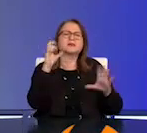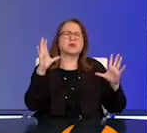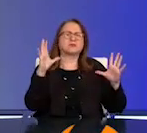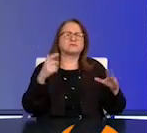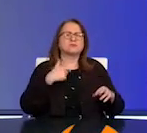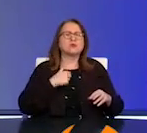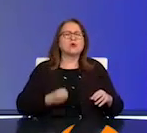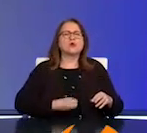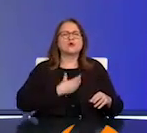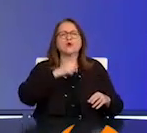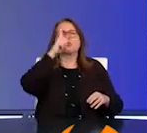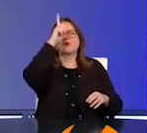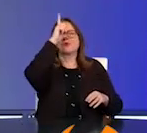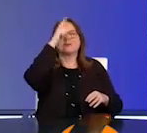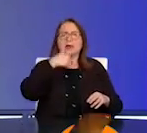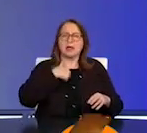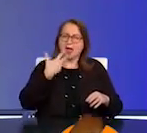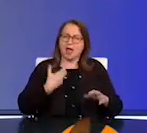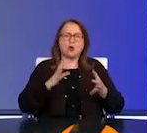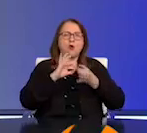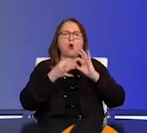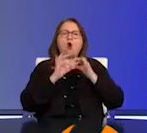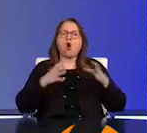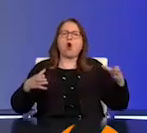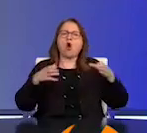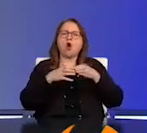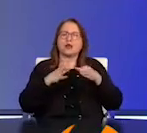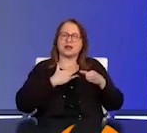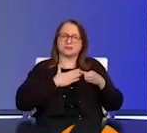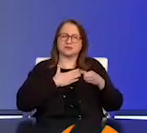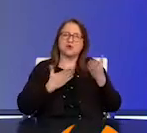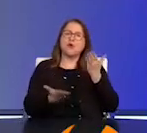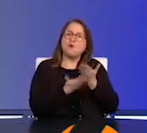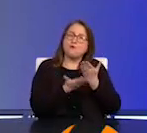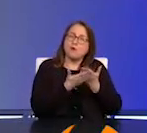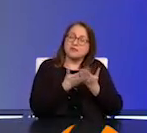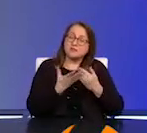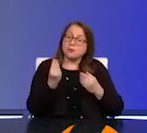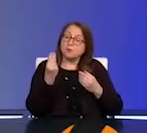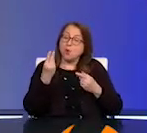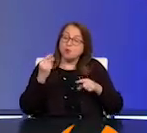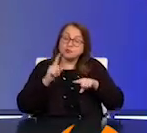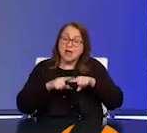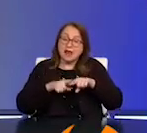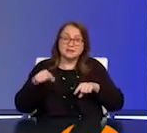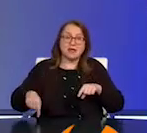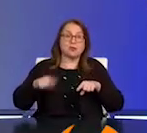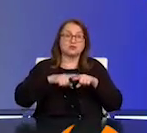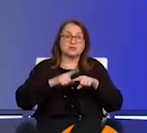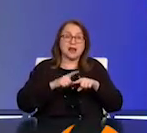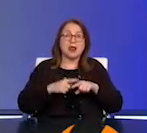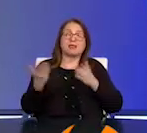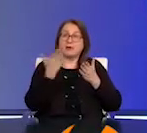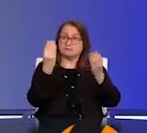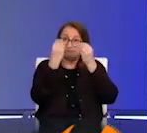my Prince's Trust International has been able to help so many young people in Greece into work, training, or